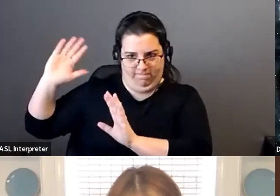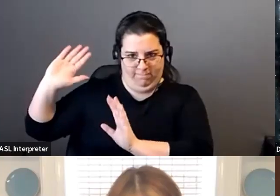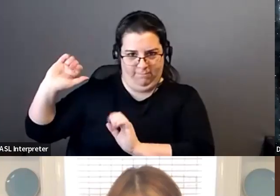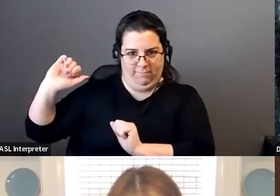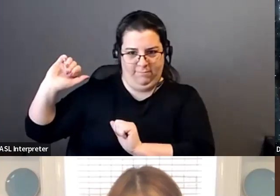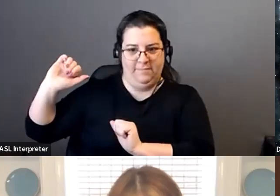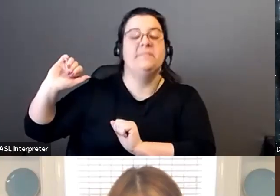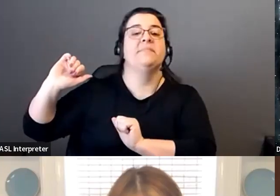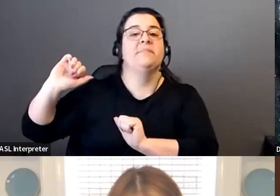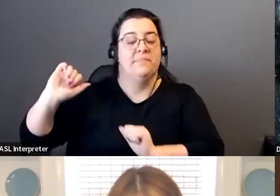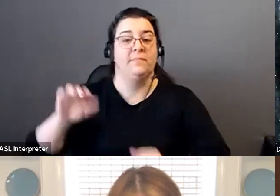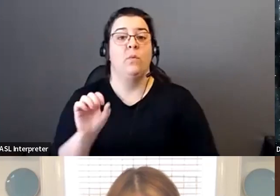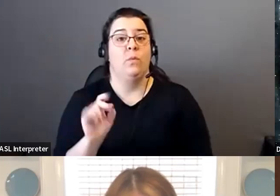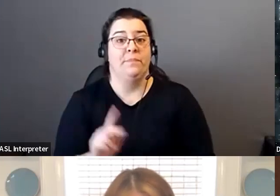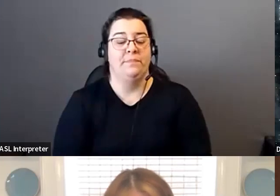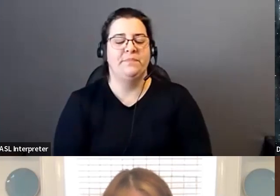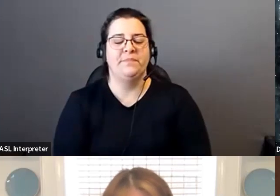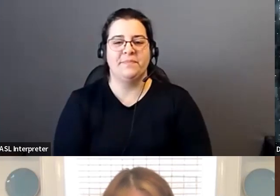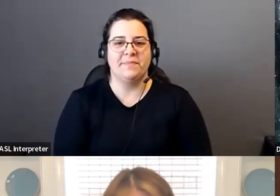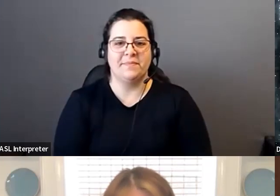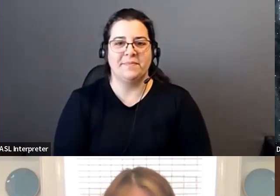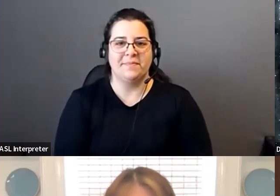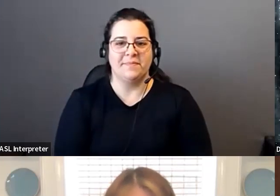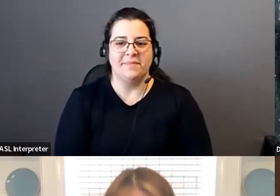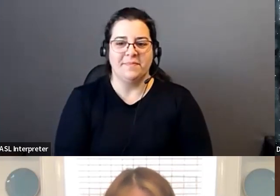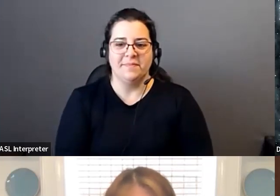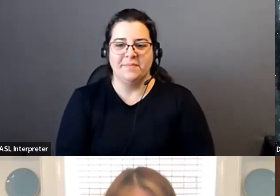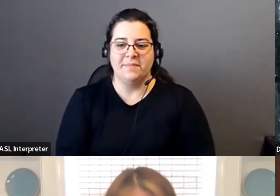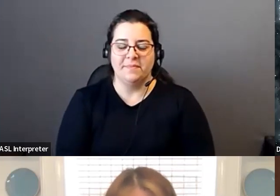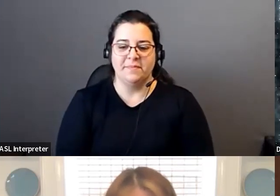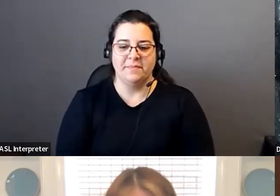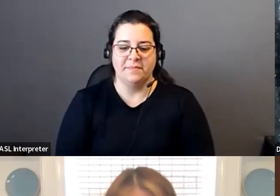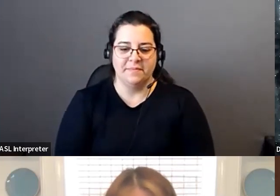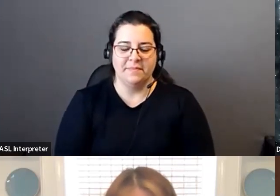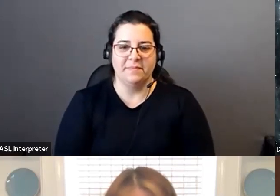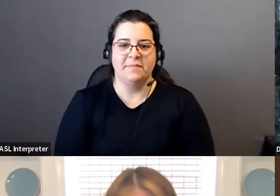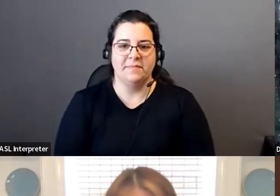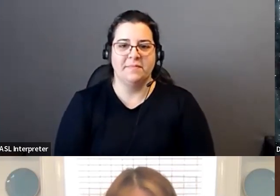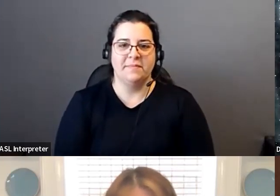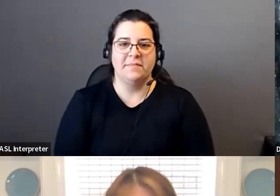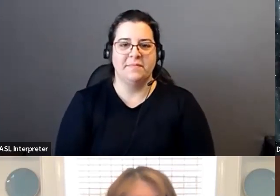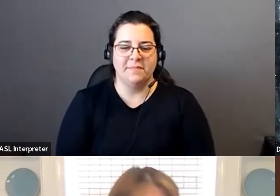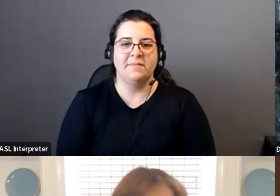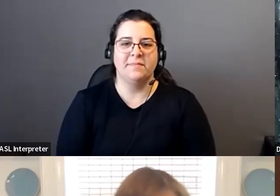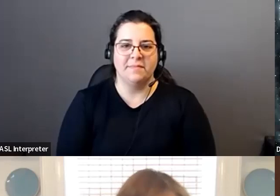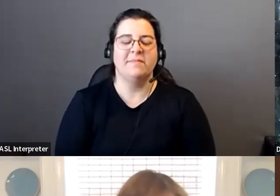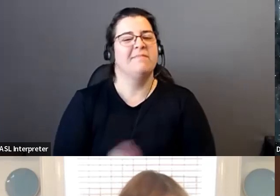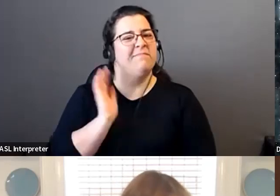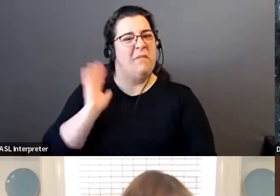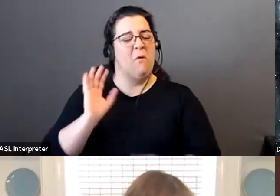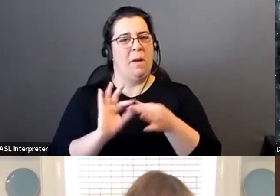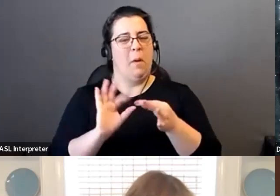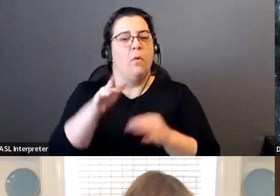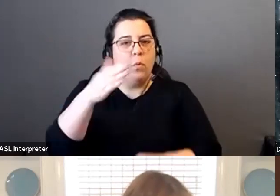right. What I do, and this is one of the reasons why I said, I think earlier on, if you can have a pre-conversation with